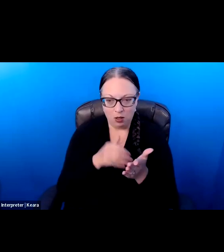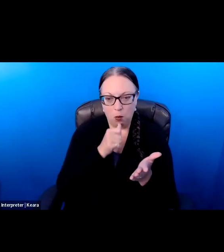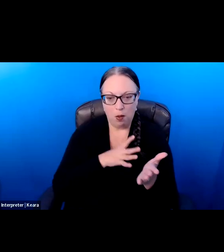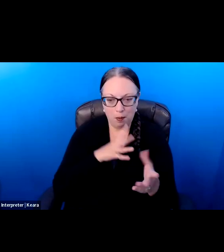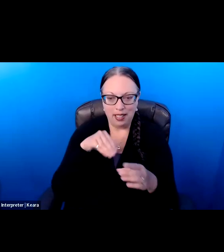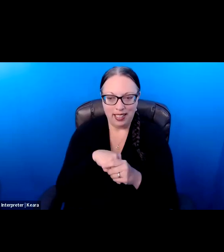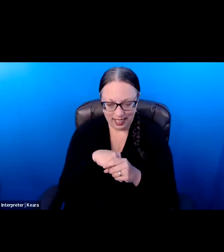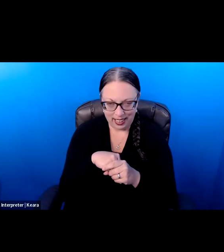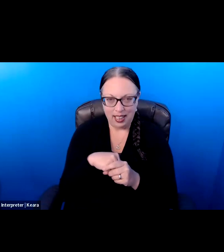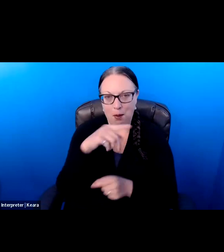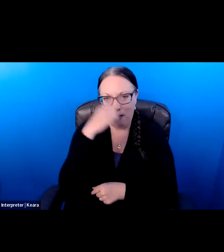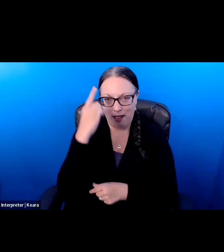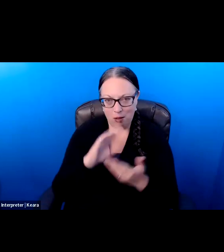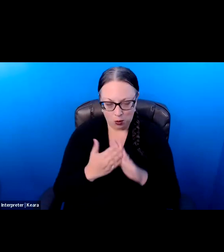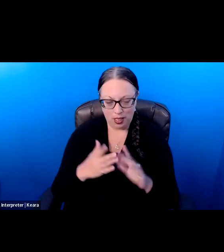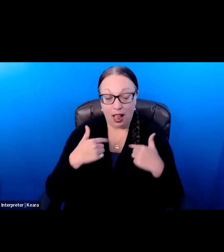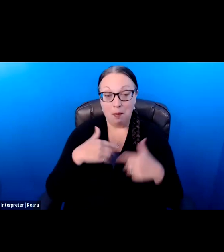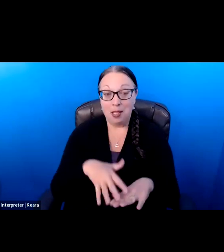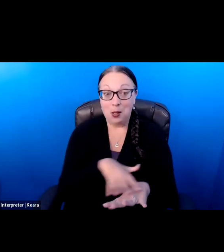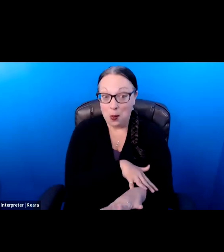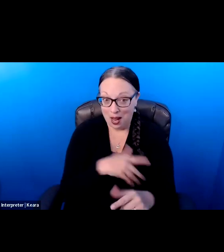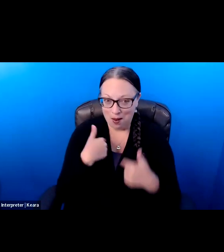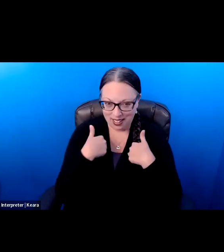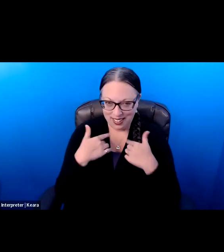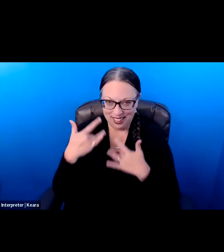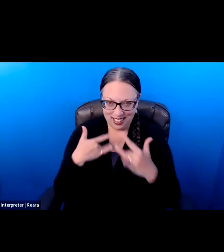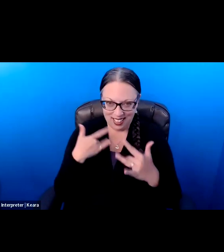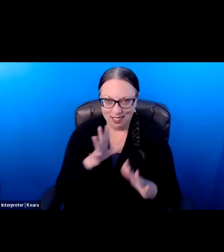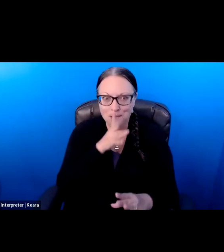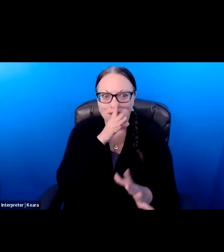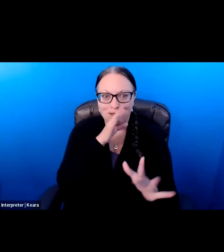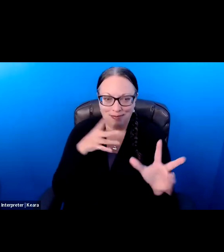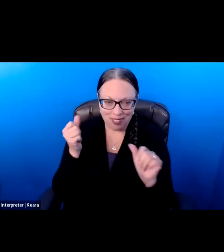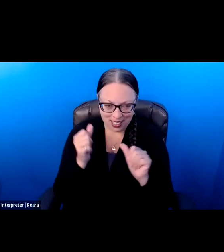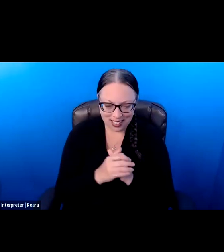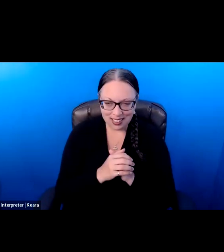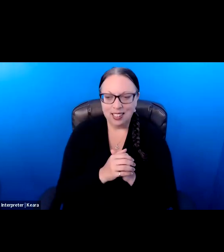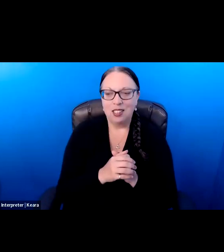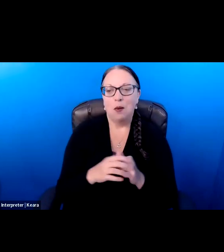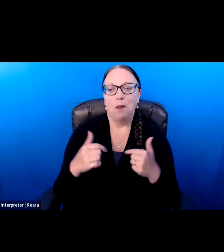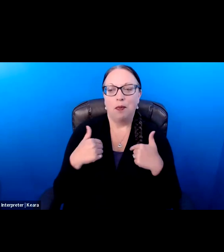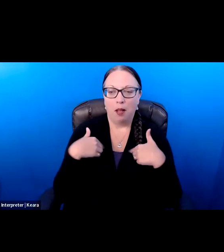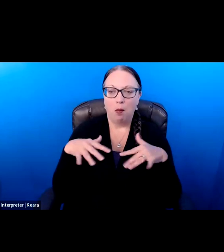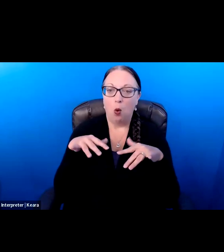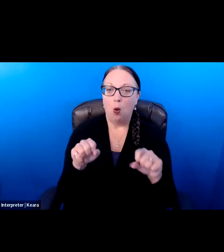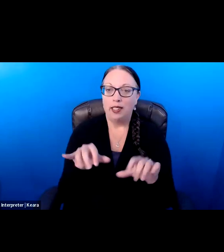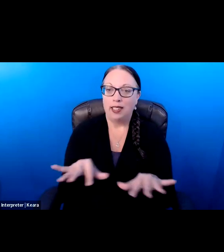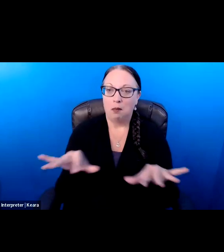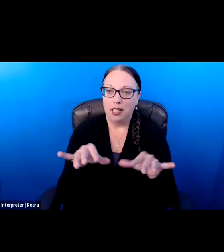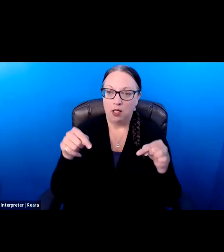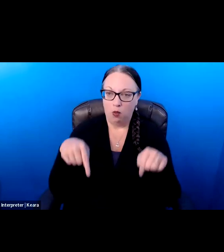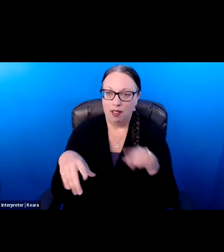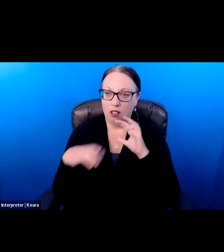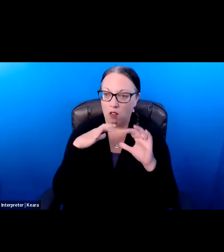sorry. I get excited. I have the pleasure of helping us hold space for this conversation today,